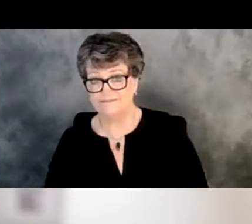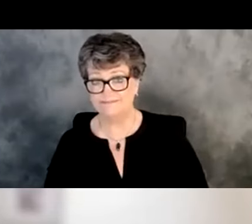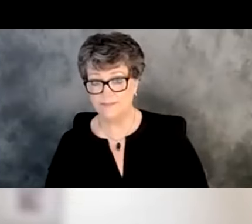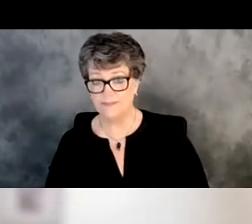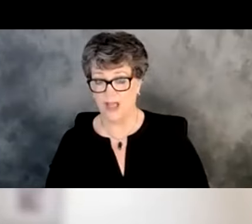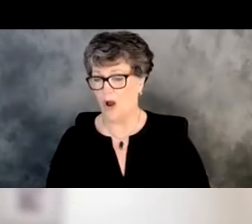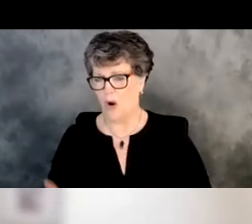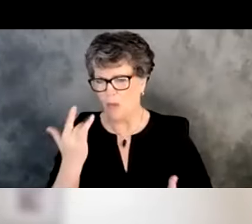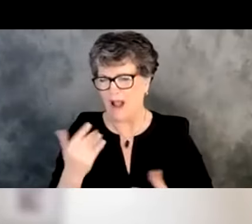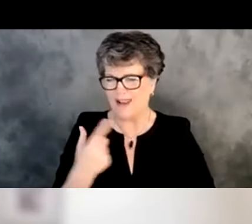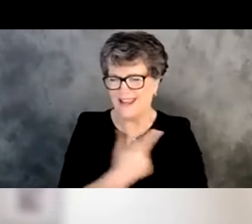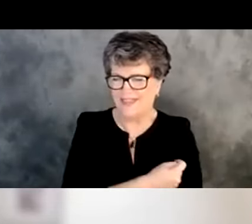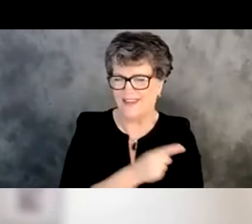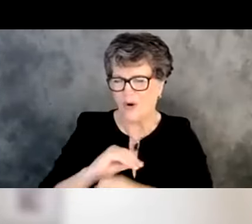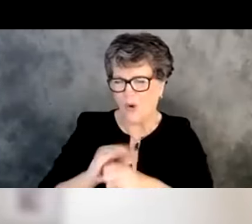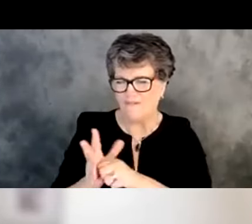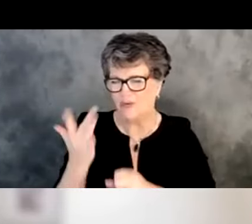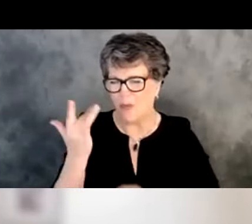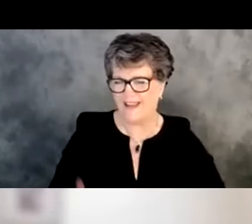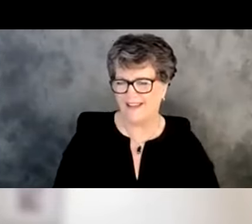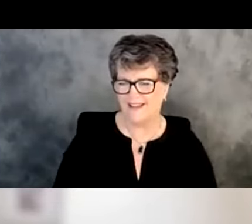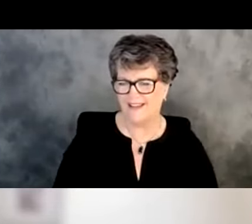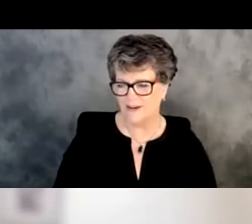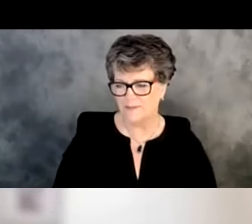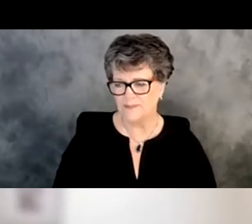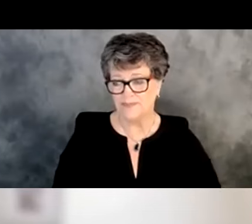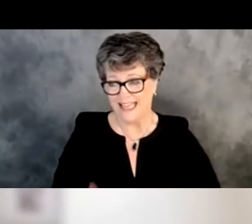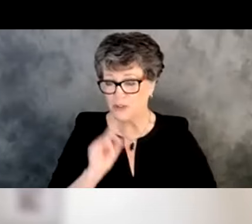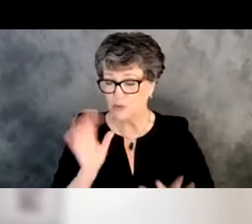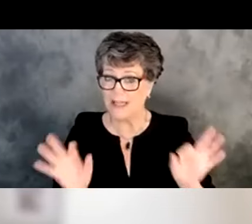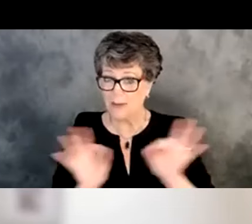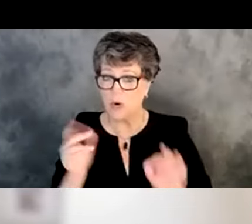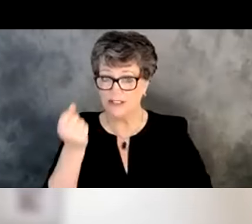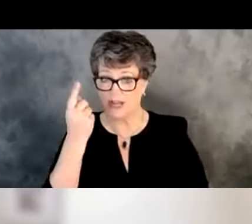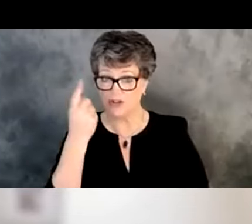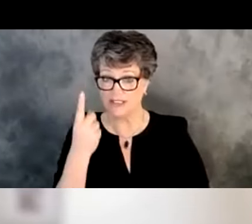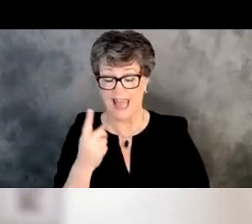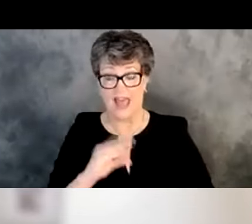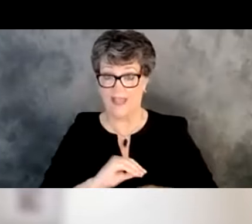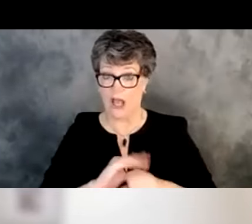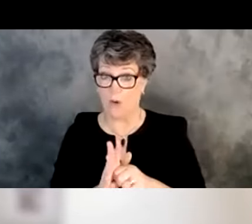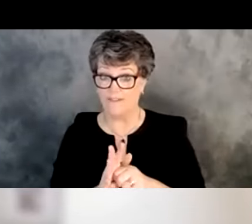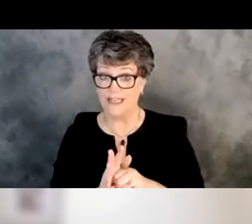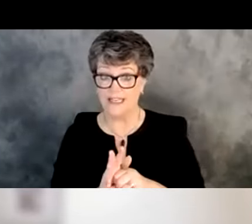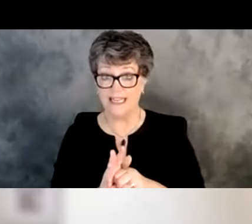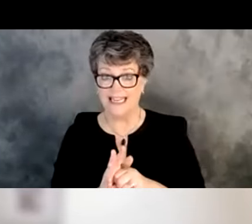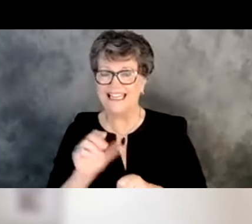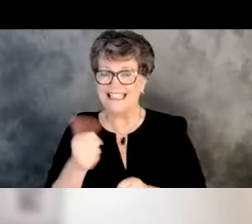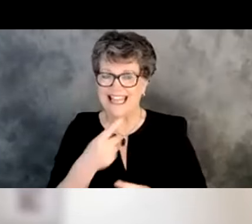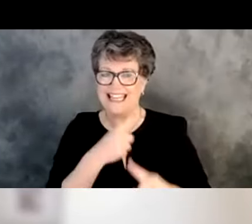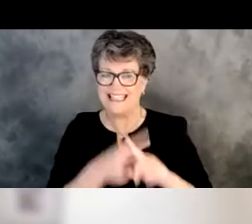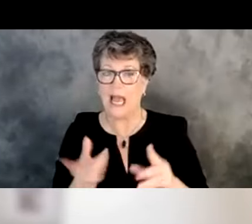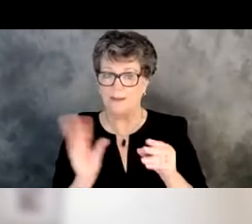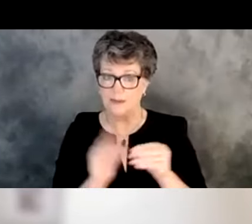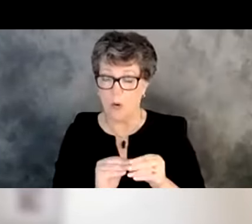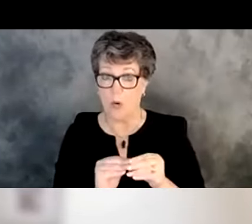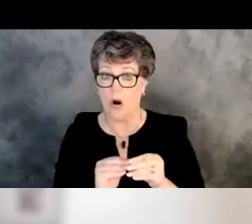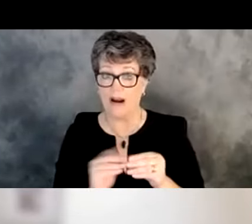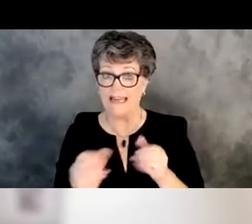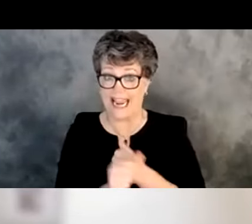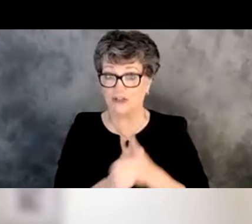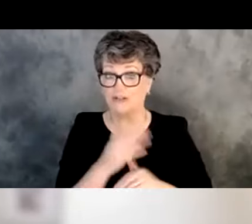should I get the COVID-19 vaccine? And it's really important to understand that COVID-19 is at least 10 times more deadly than the flu.